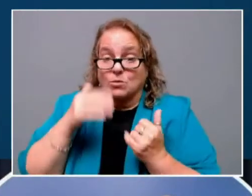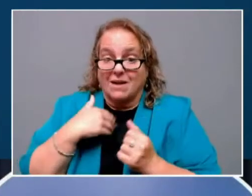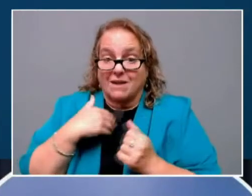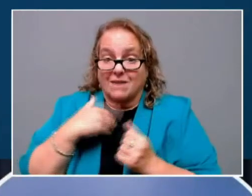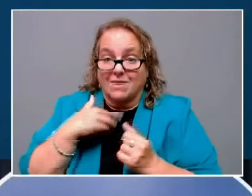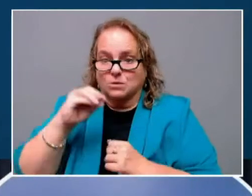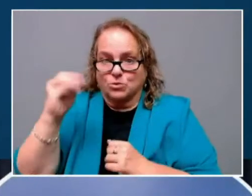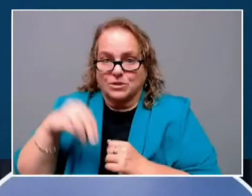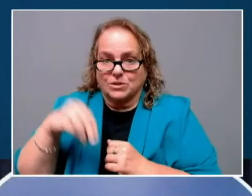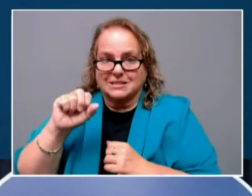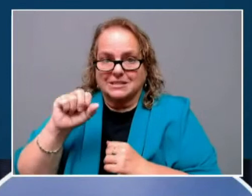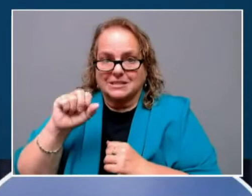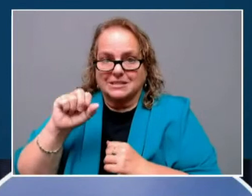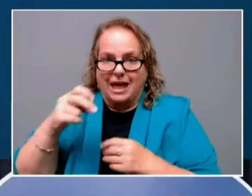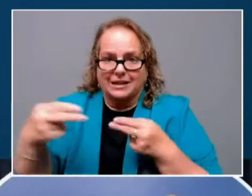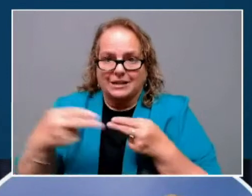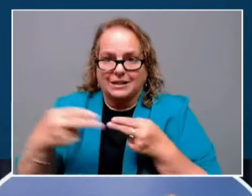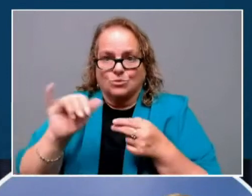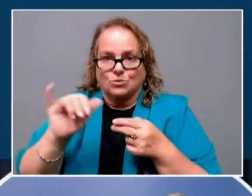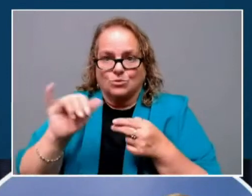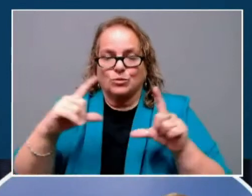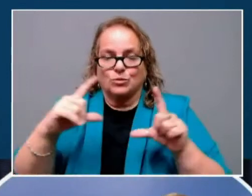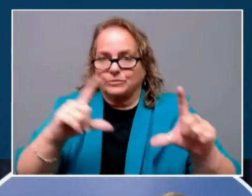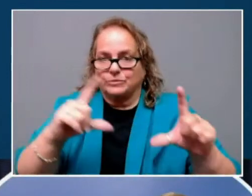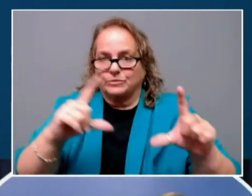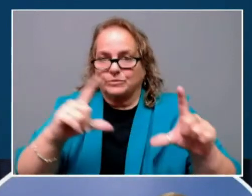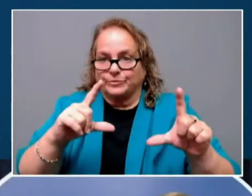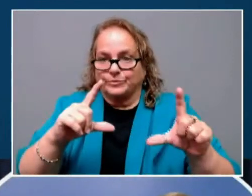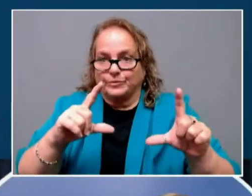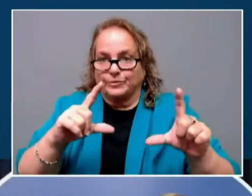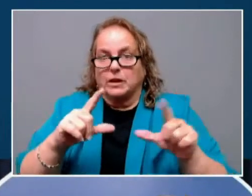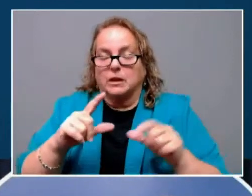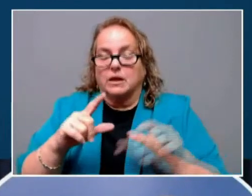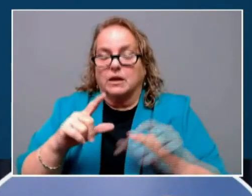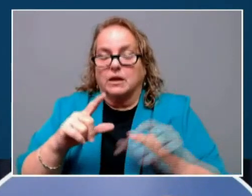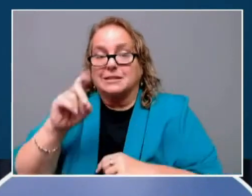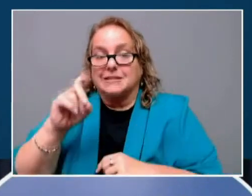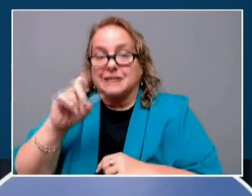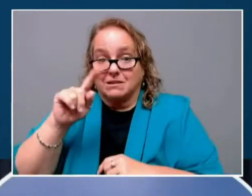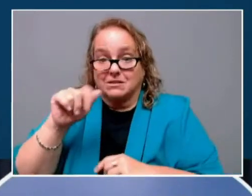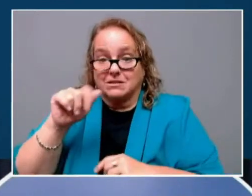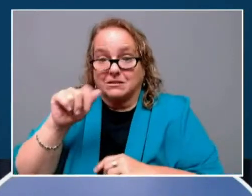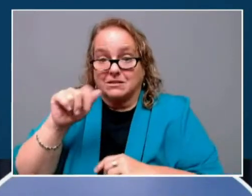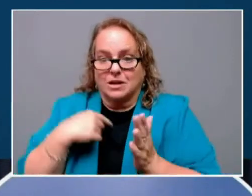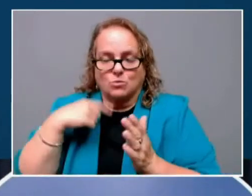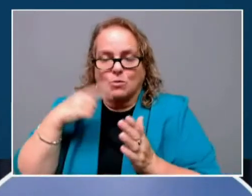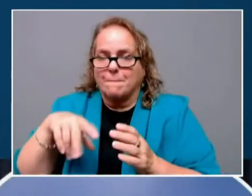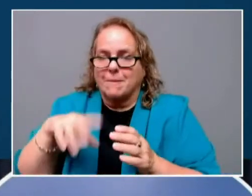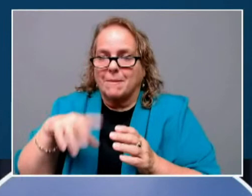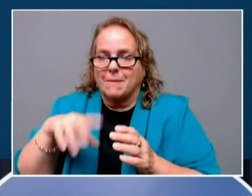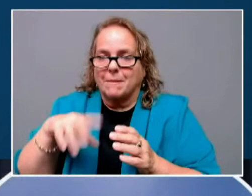too, because what the Delta variant showing us is we got to be way above 60.